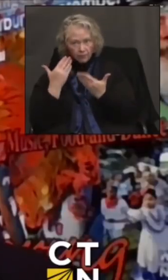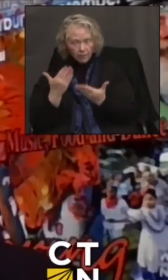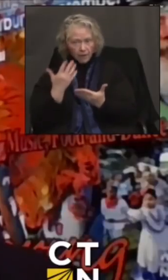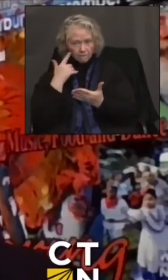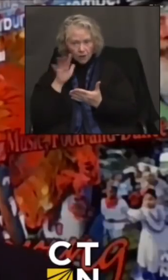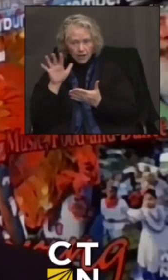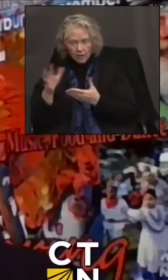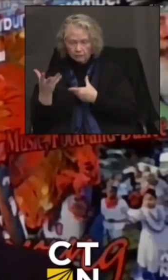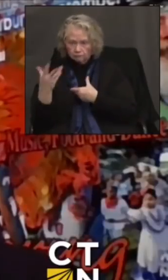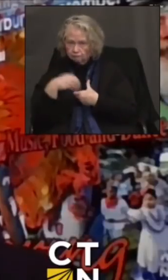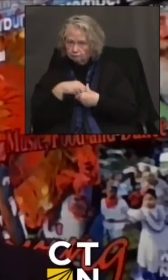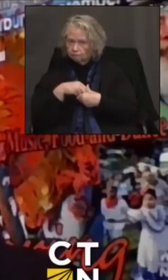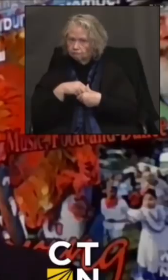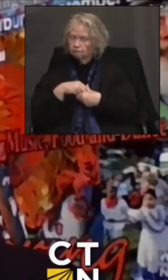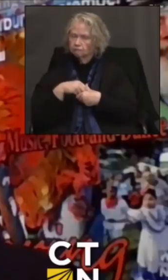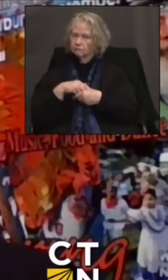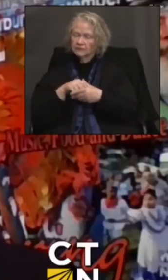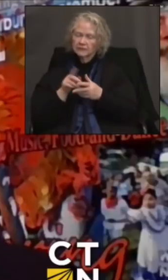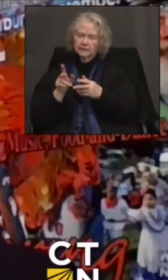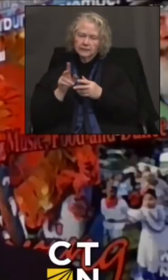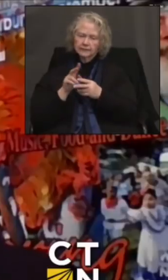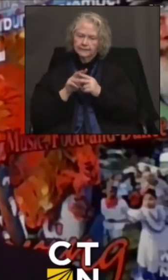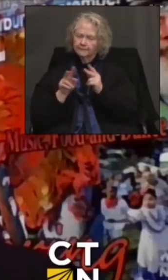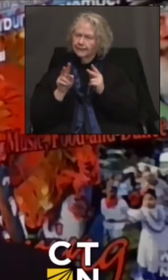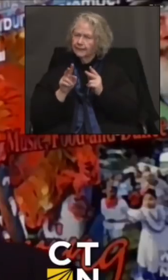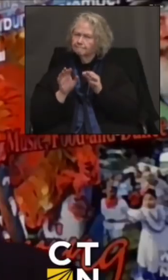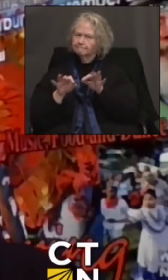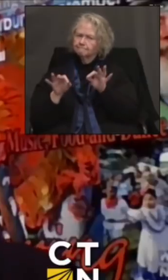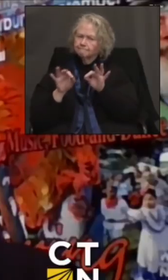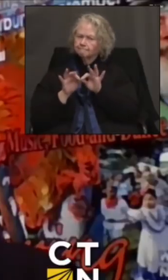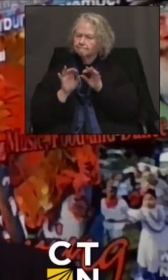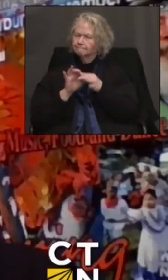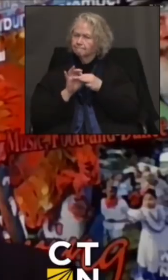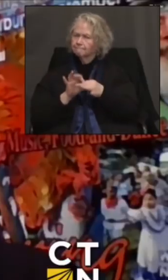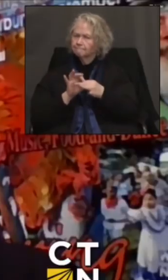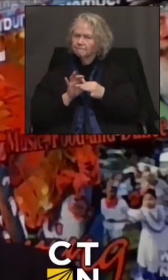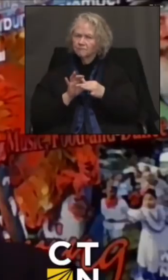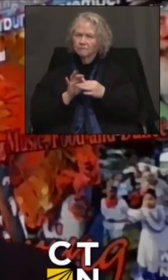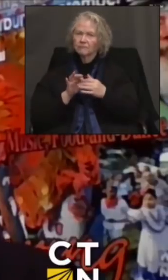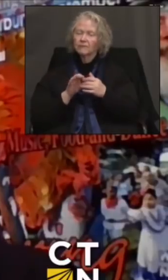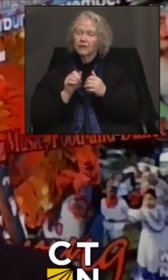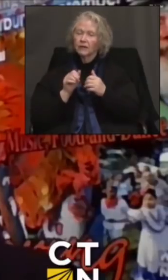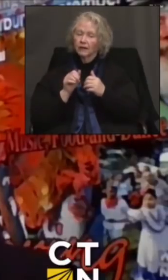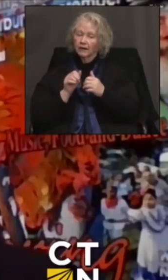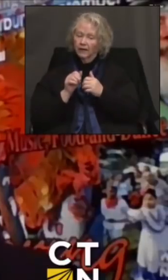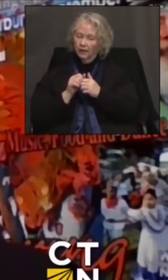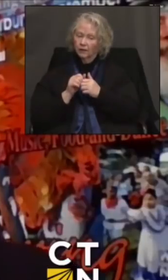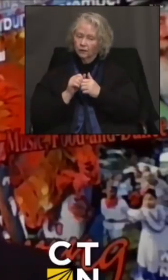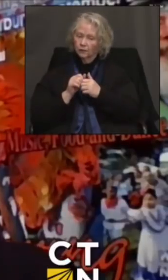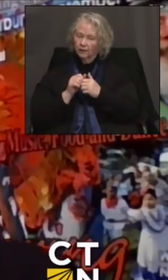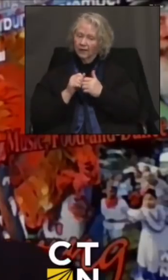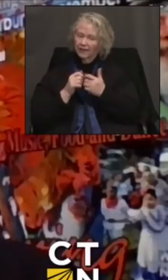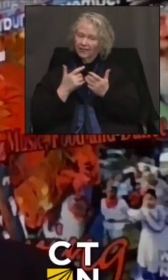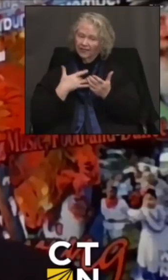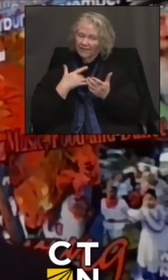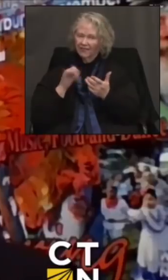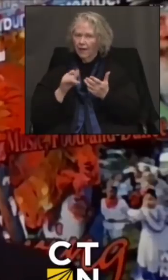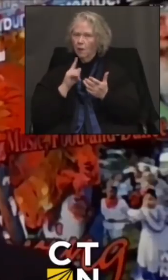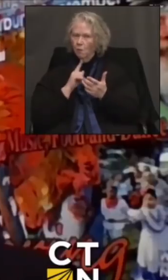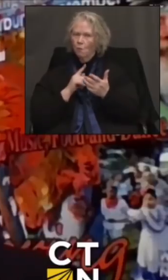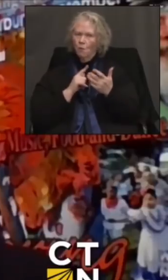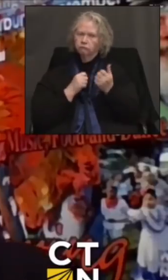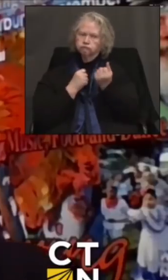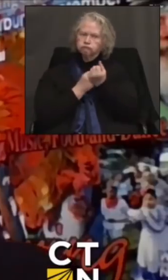input and his valuable connections back to the Department of Health, which will be even more valuable as